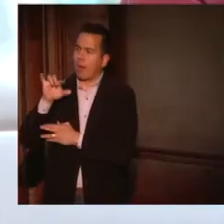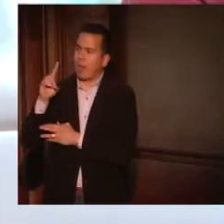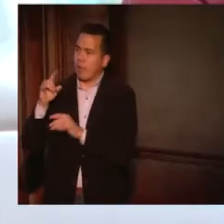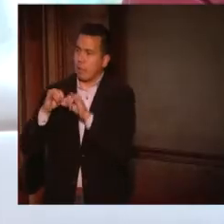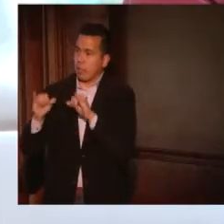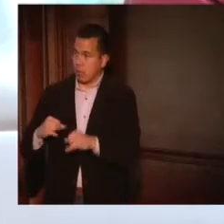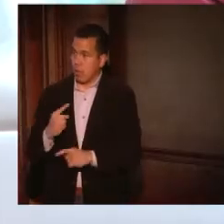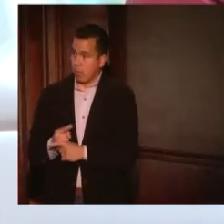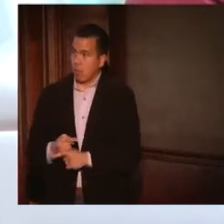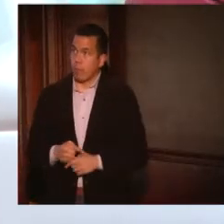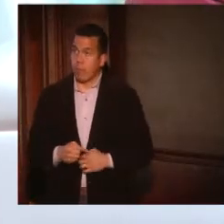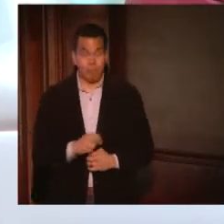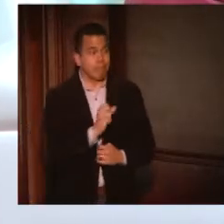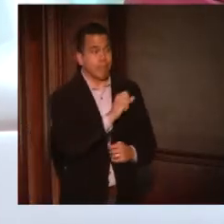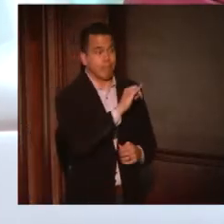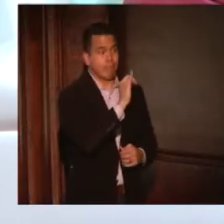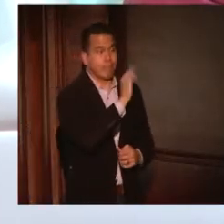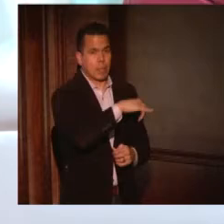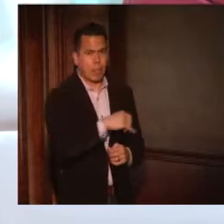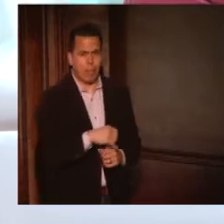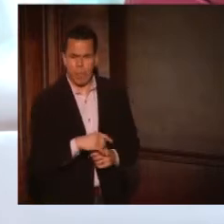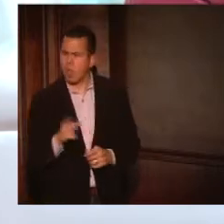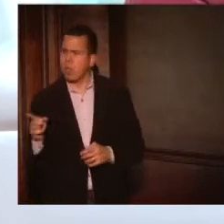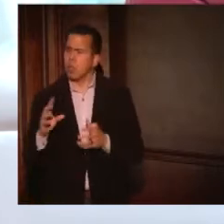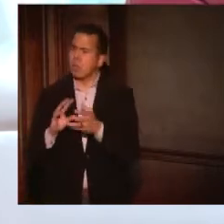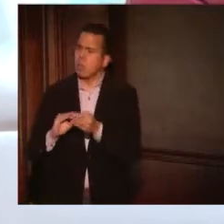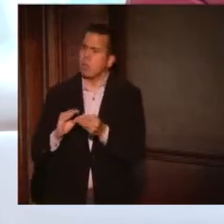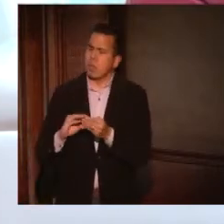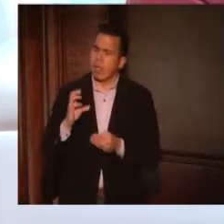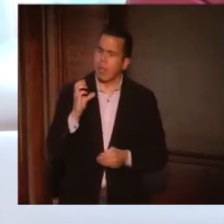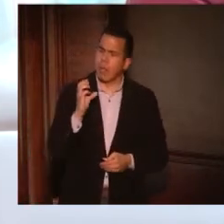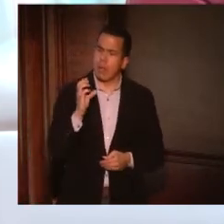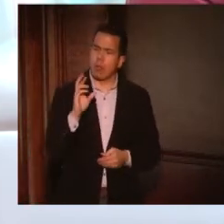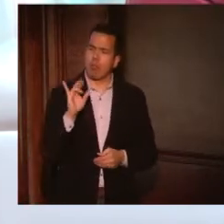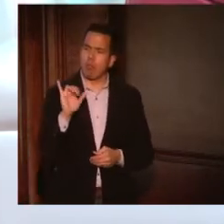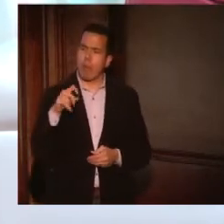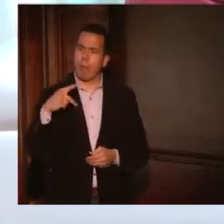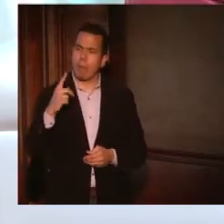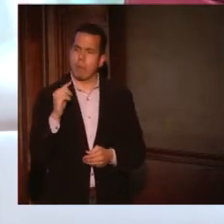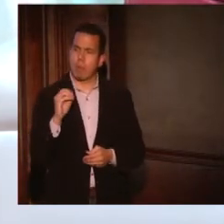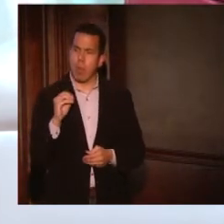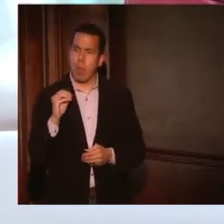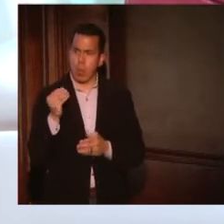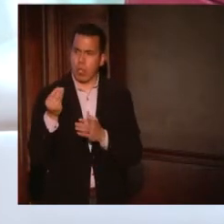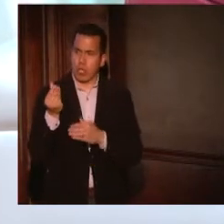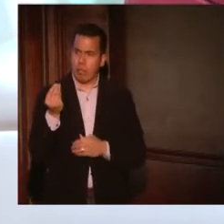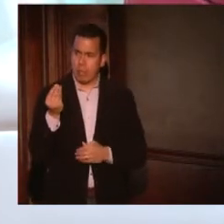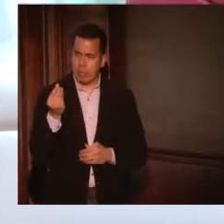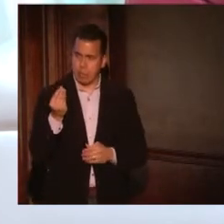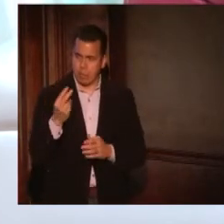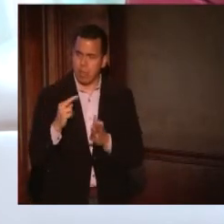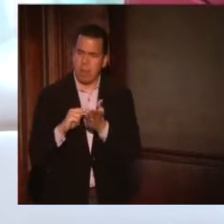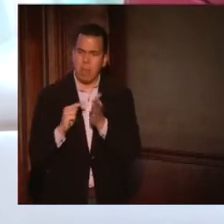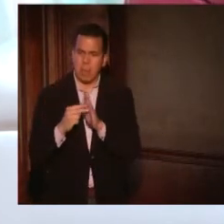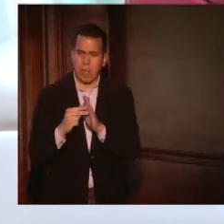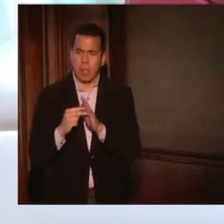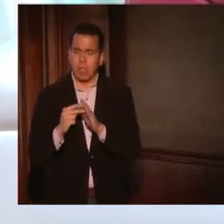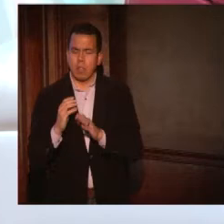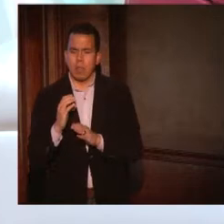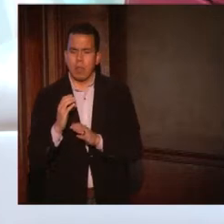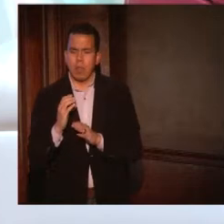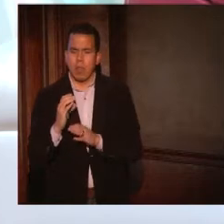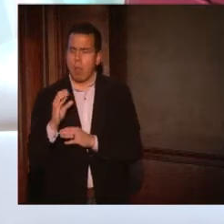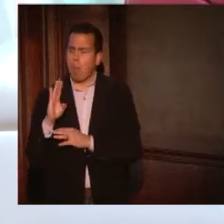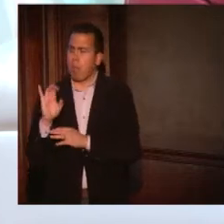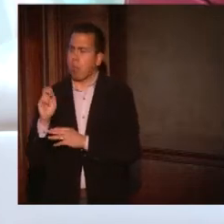using cryptocurrency. So the World Food Program's using cryptography as basically an identity system. Can you talk a